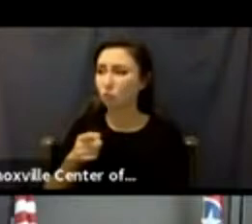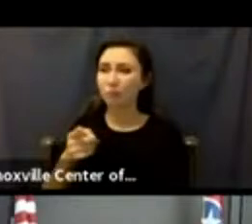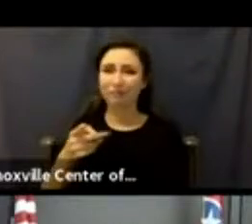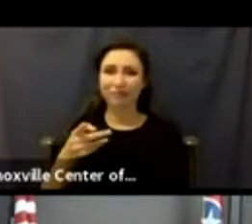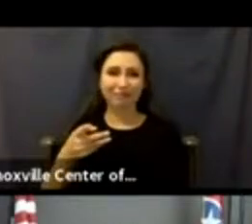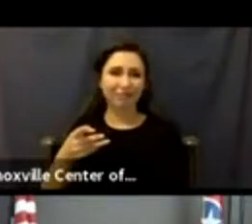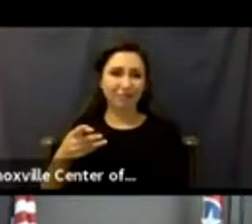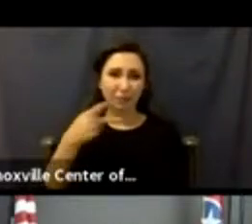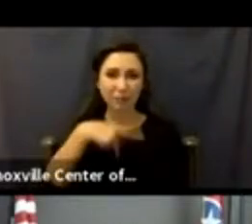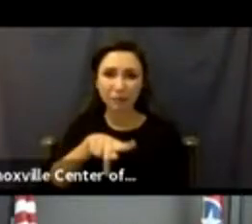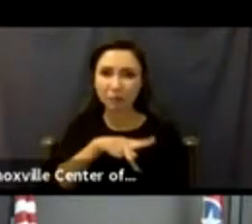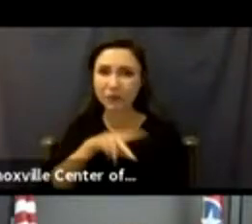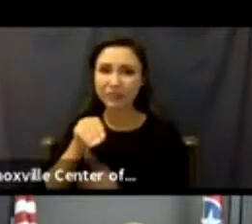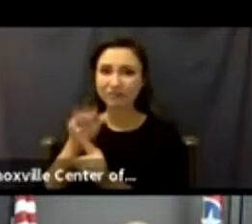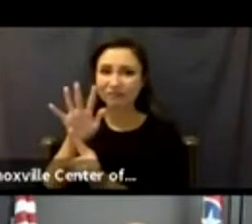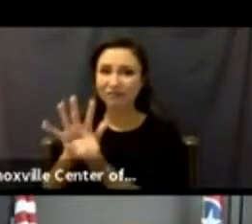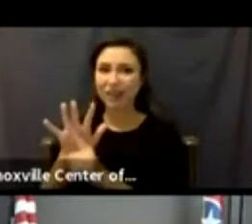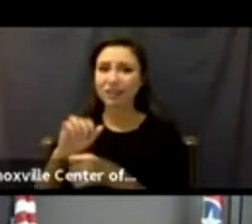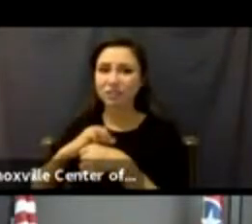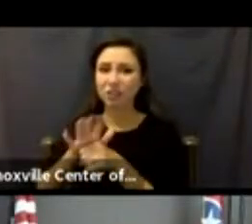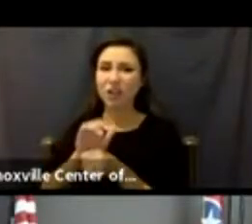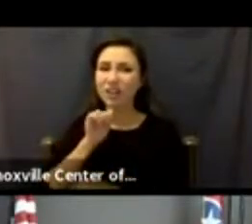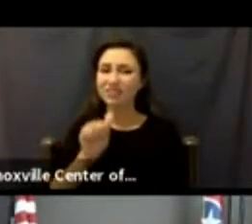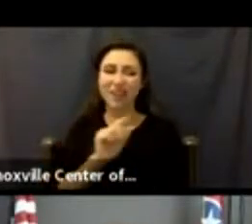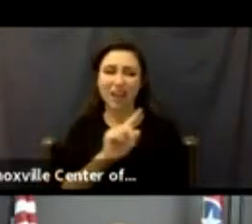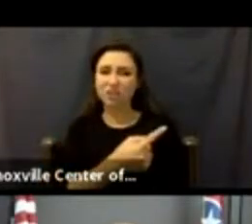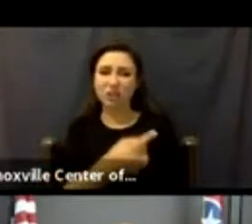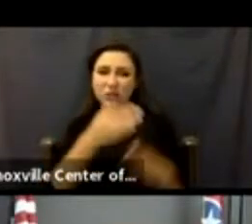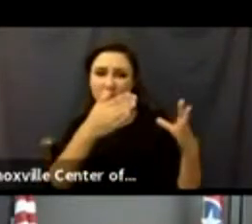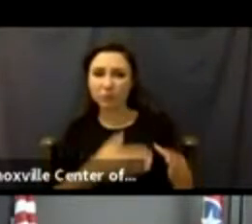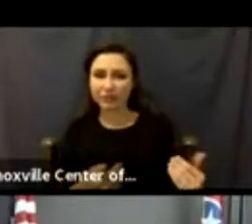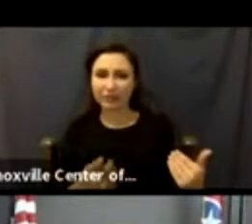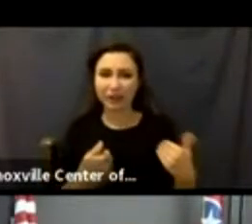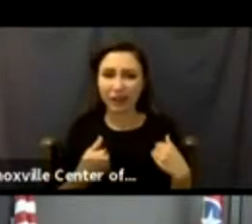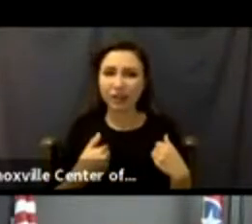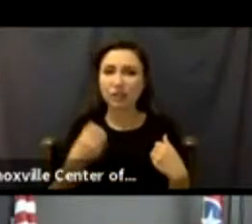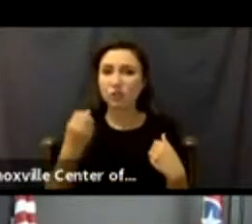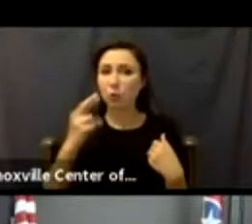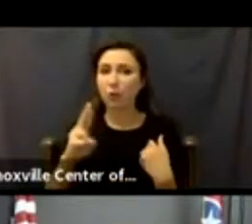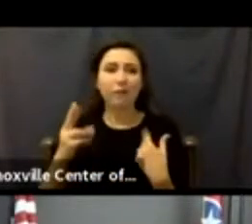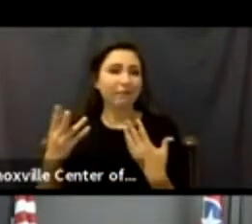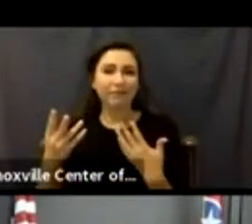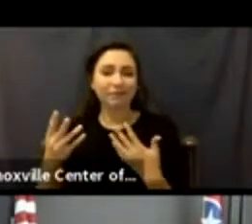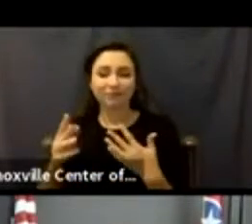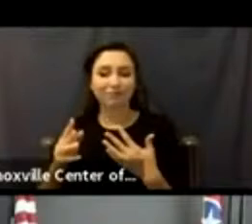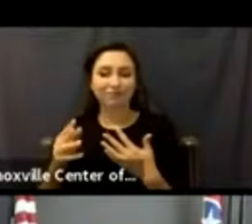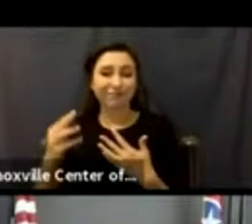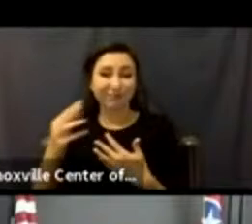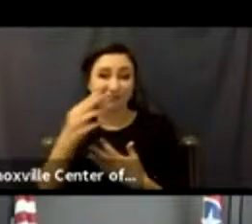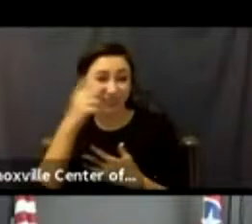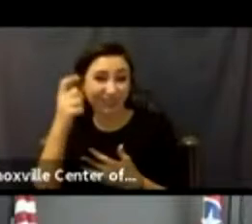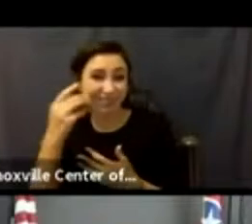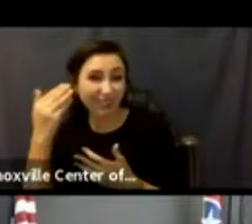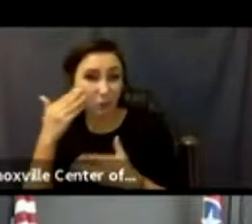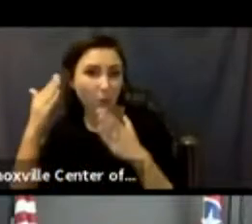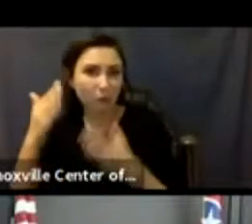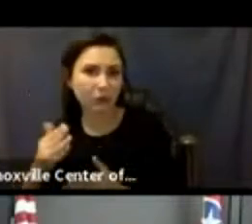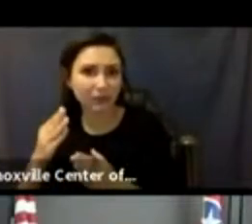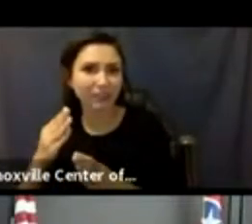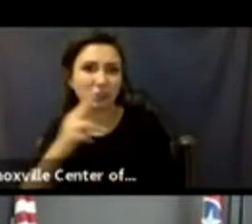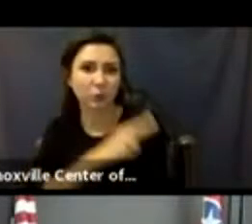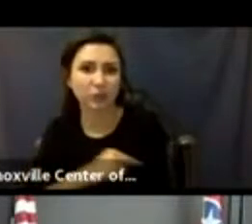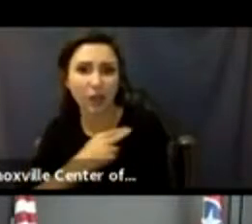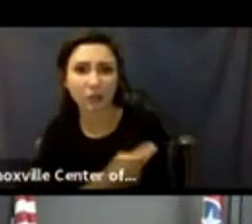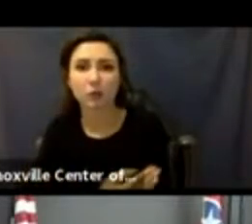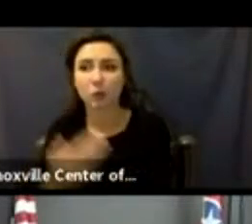affected by COVID, not just because somebody had it, but because they know someone who was hospitalized or even was aware